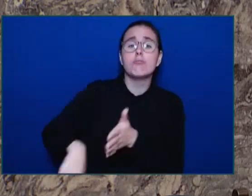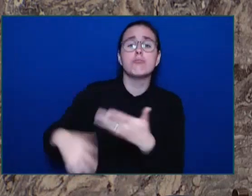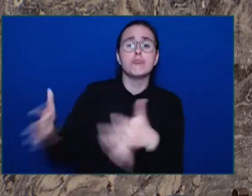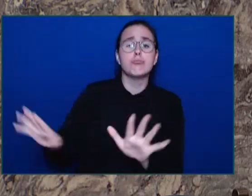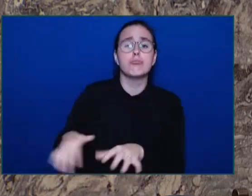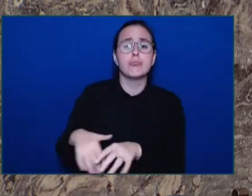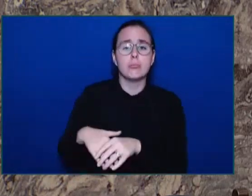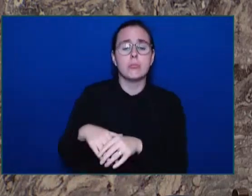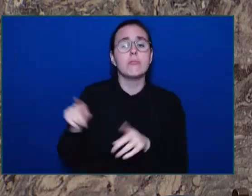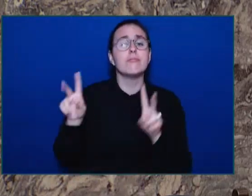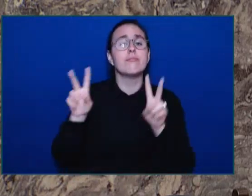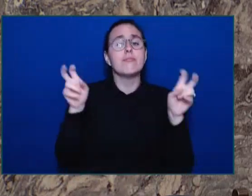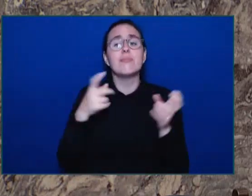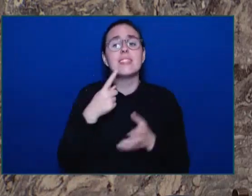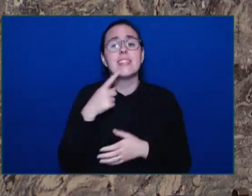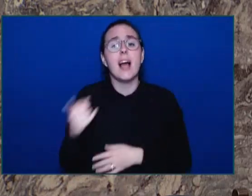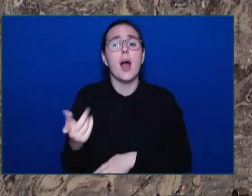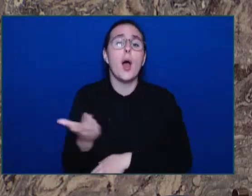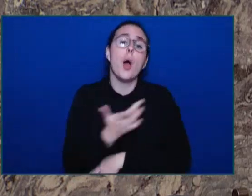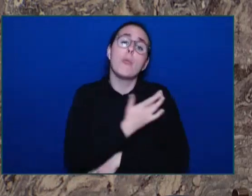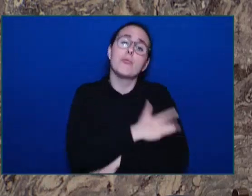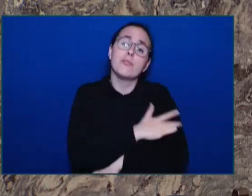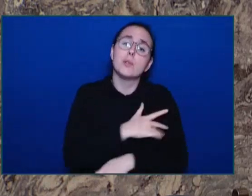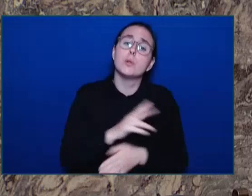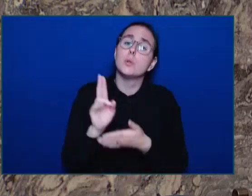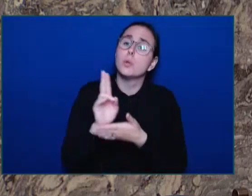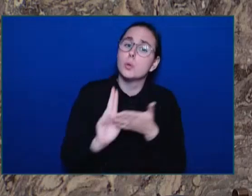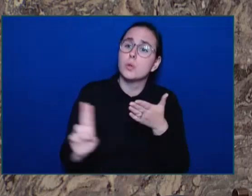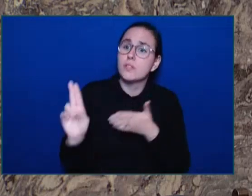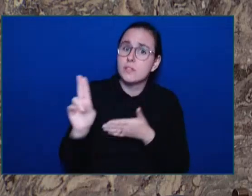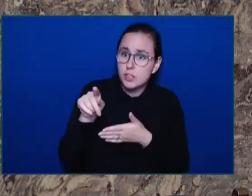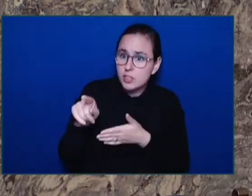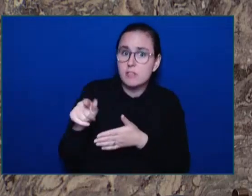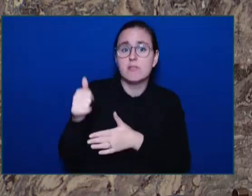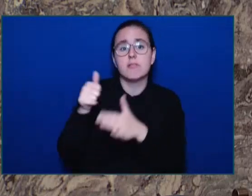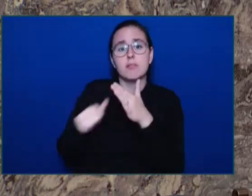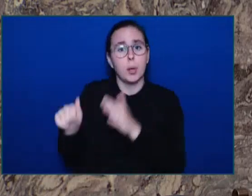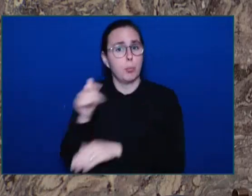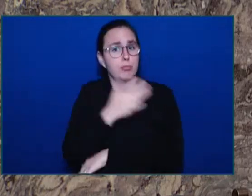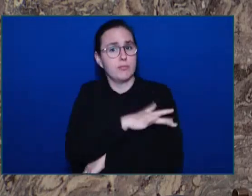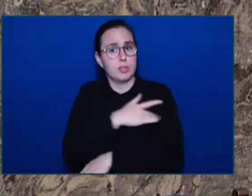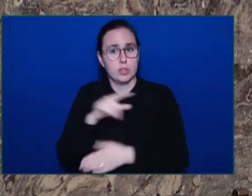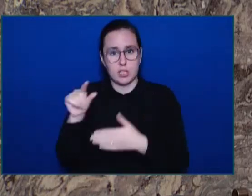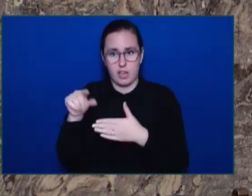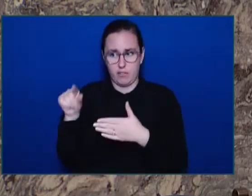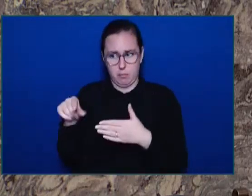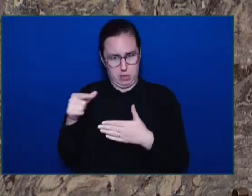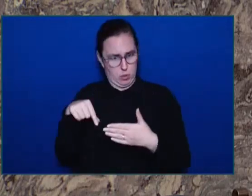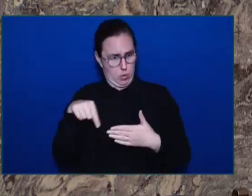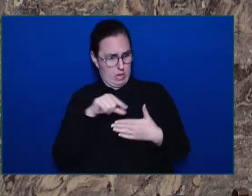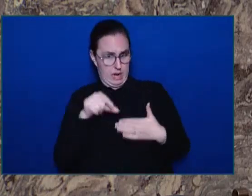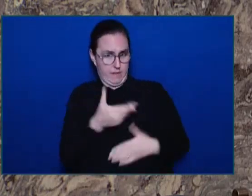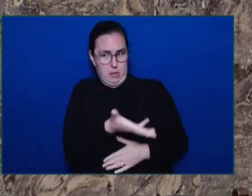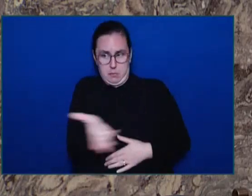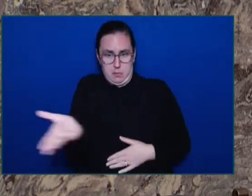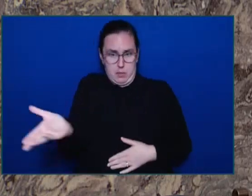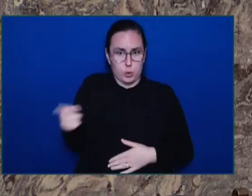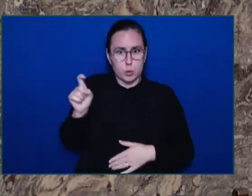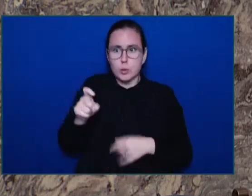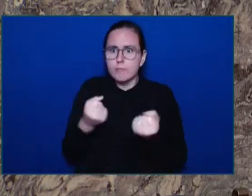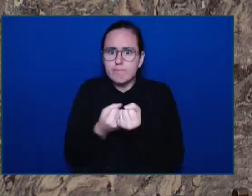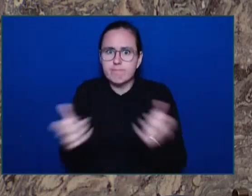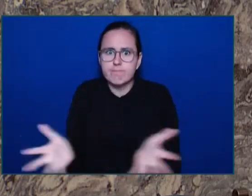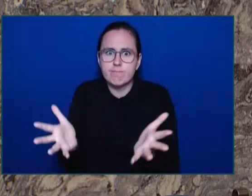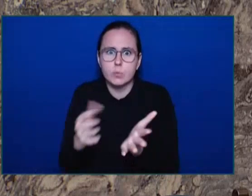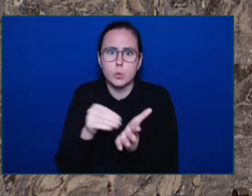government, who at the very least should be standing up to support these student athletes and its alumni. When will this